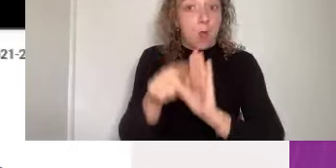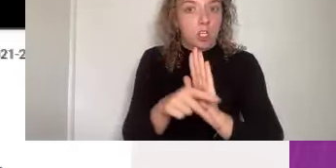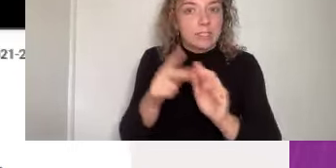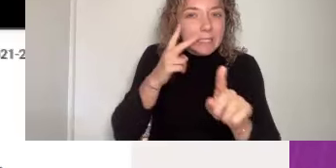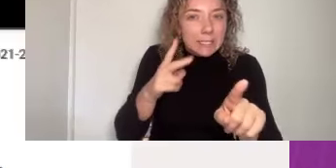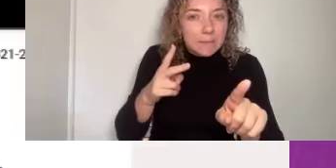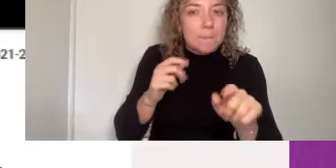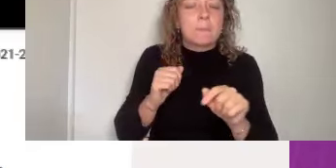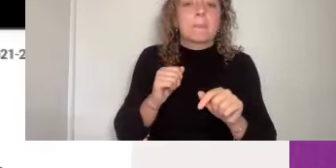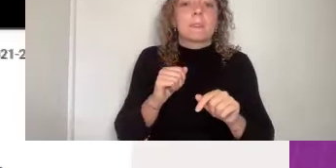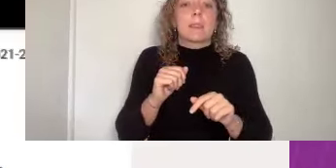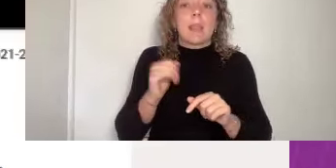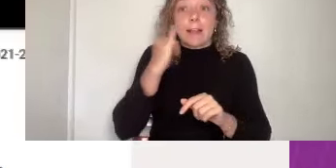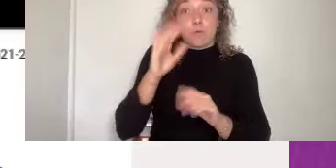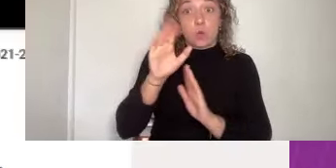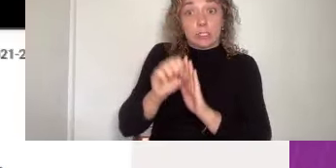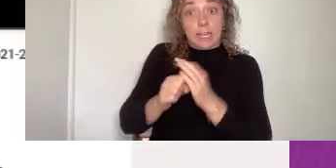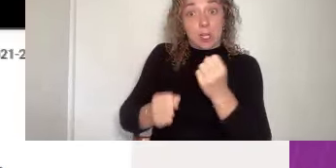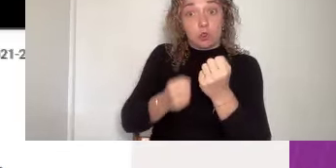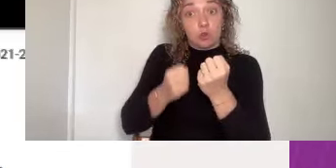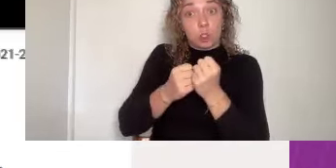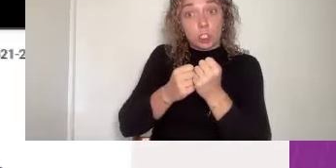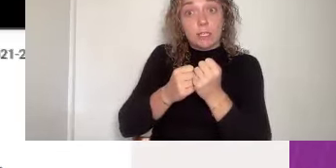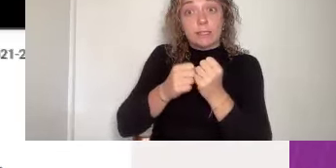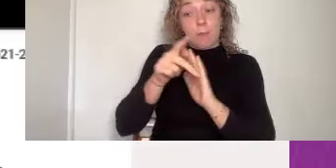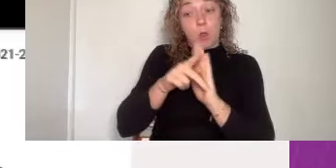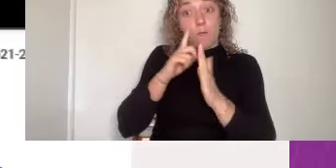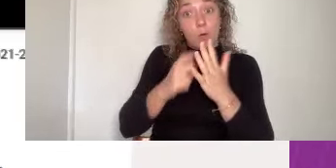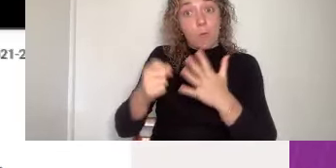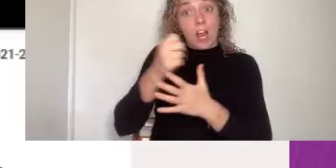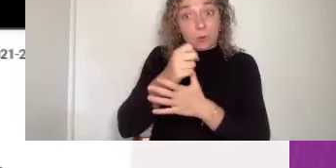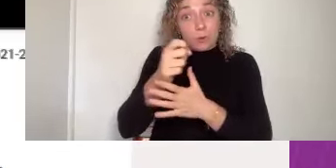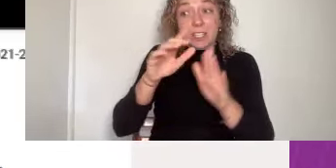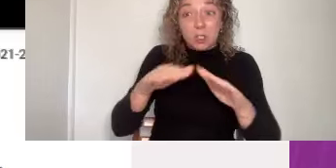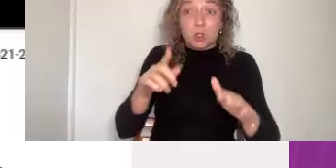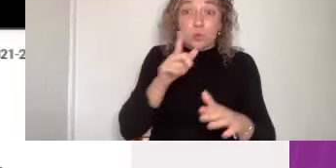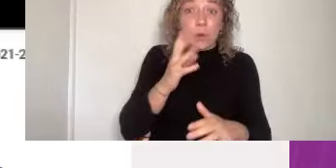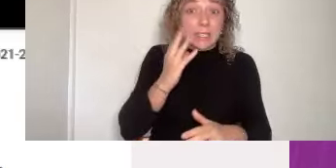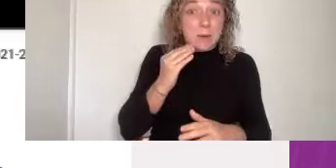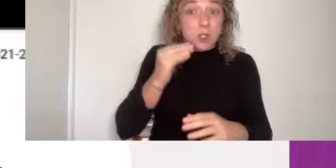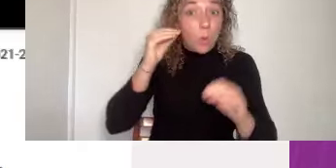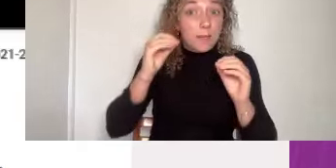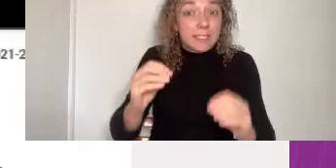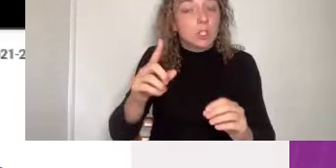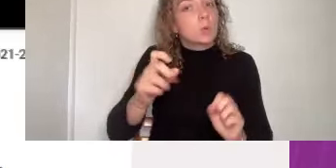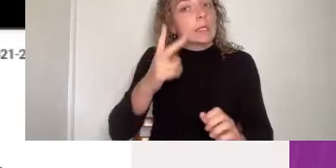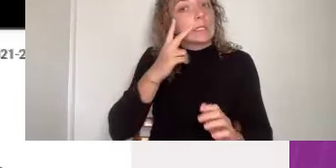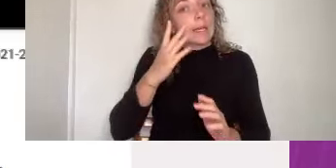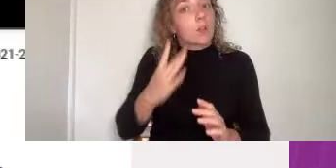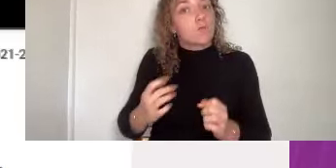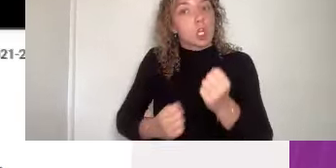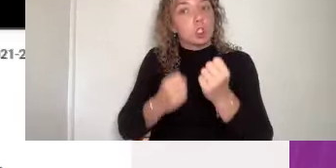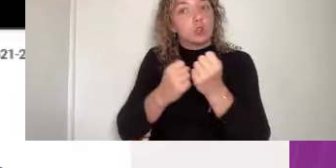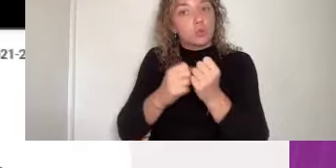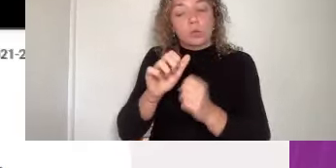your state endorses these policies for prioritizing children experiencing homelessness. You can see California endorses most of